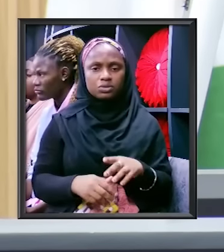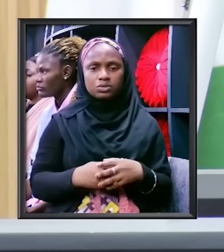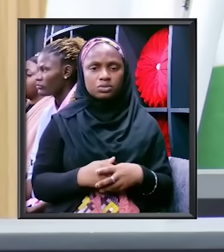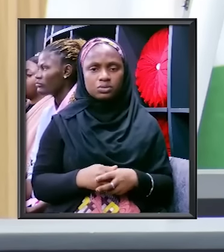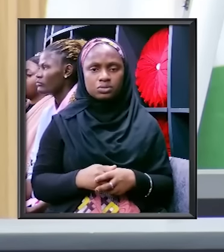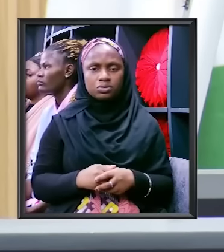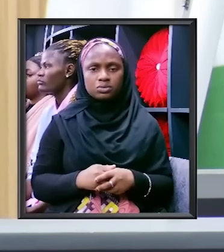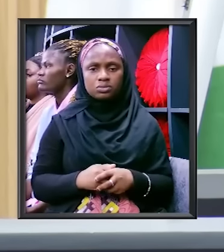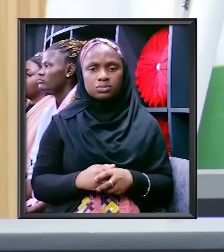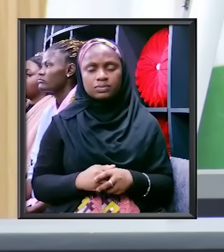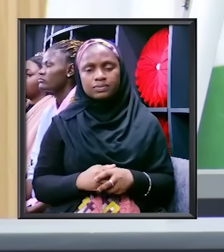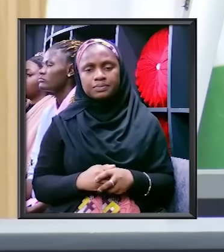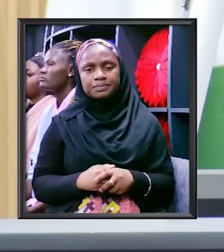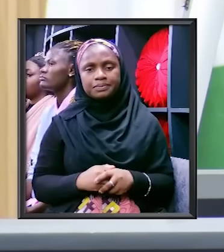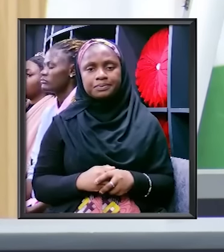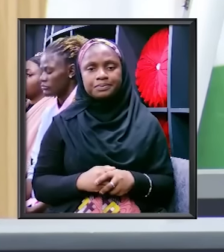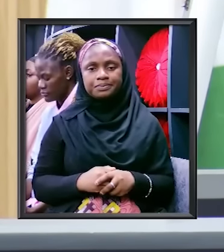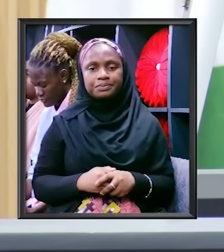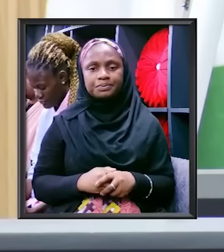Yes.